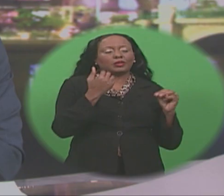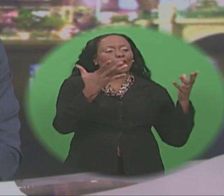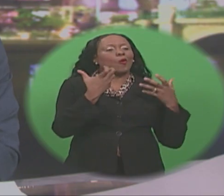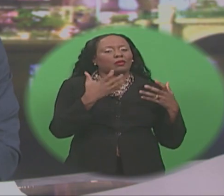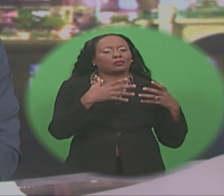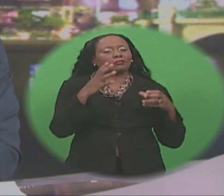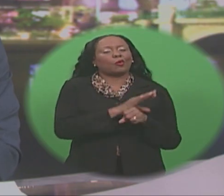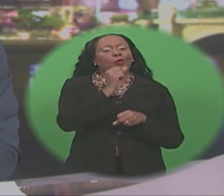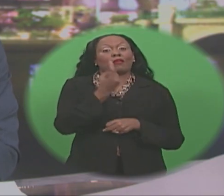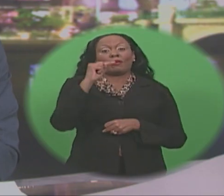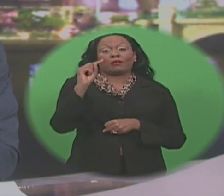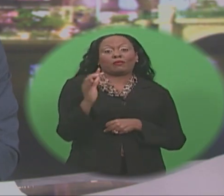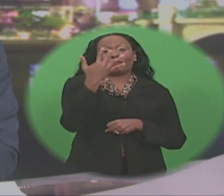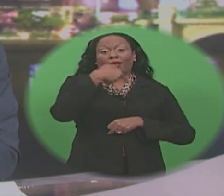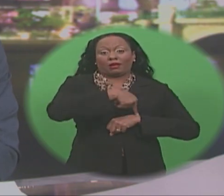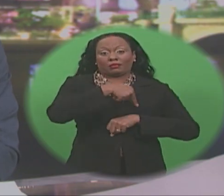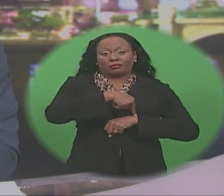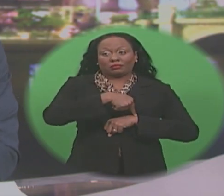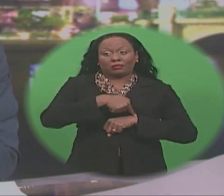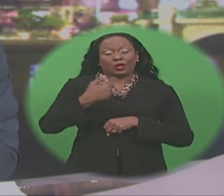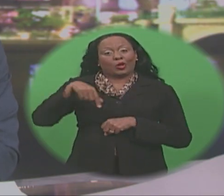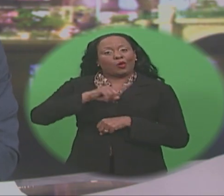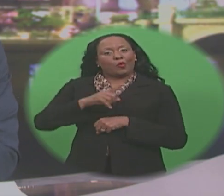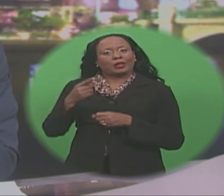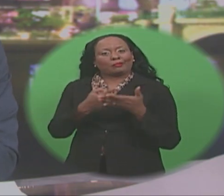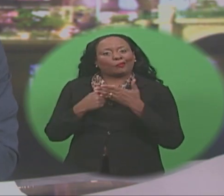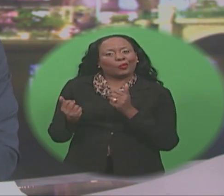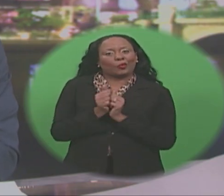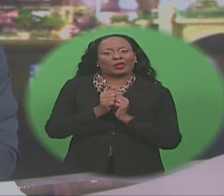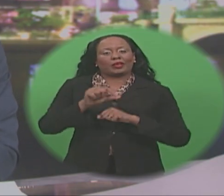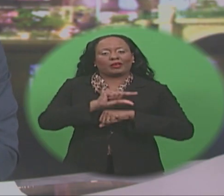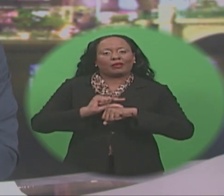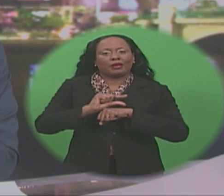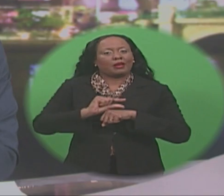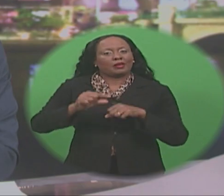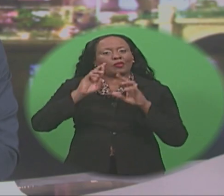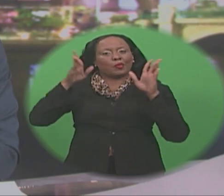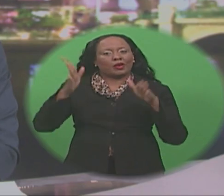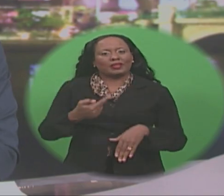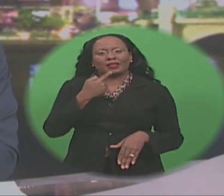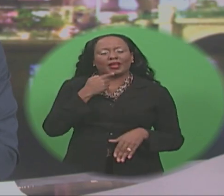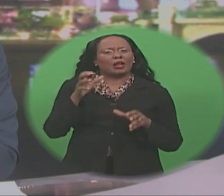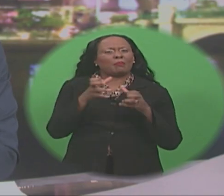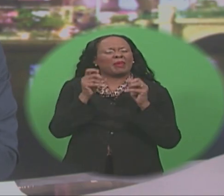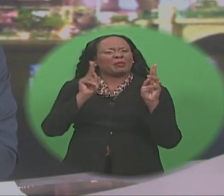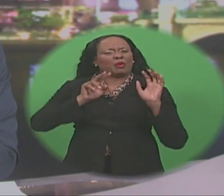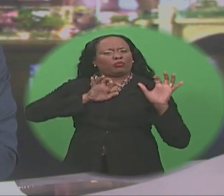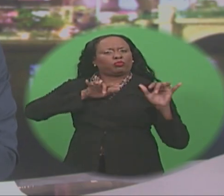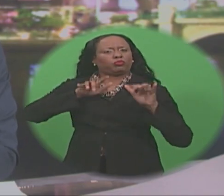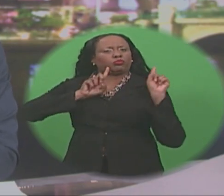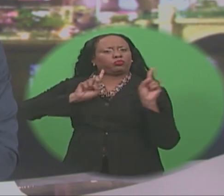term in office. CBC spoke with the editor of the Grenada Today, George Worm, earlier today, and he said voter turnout was